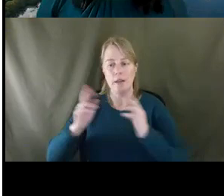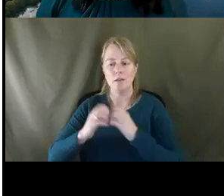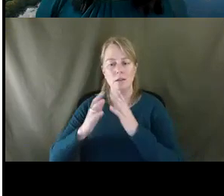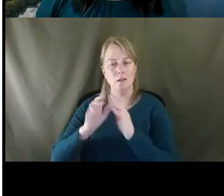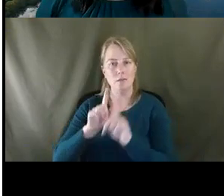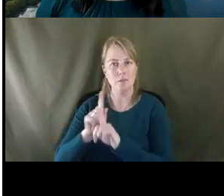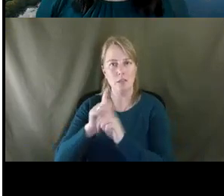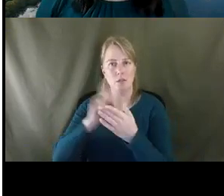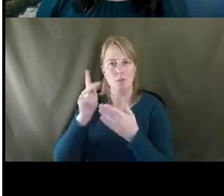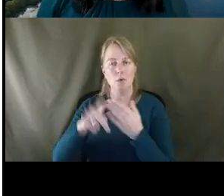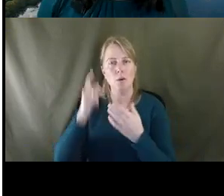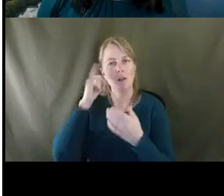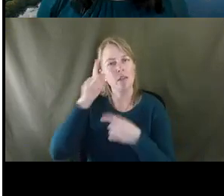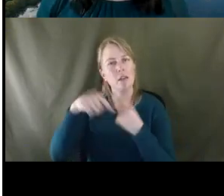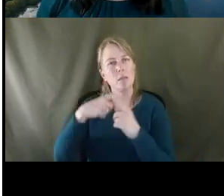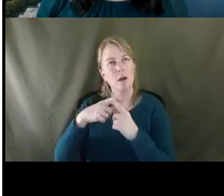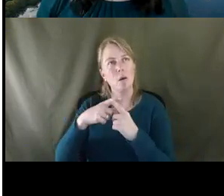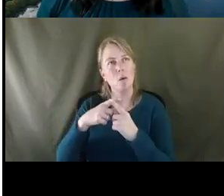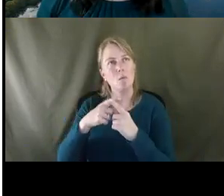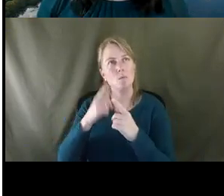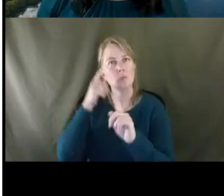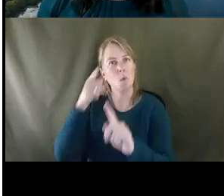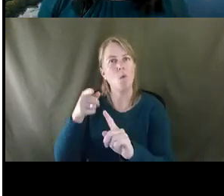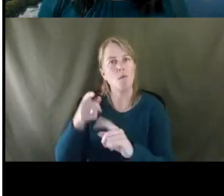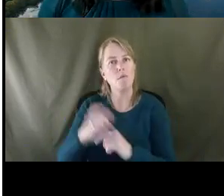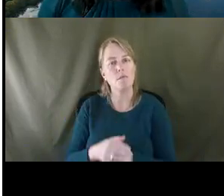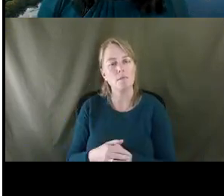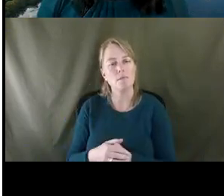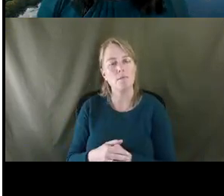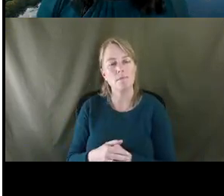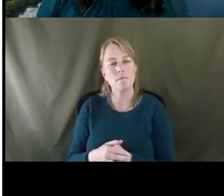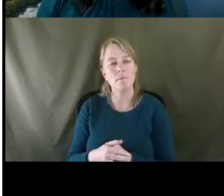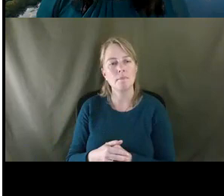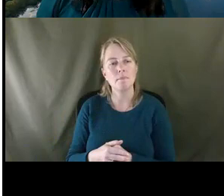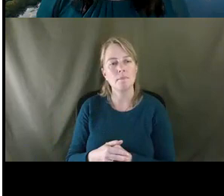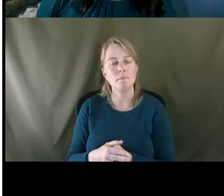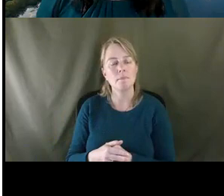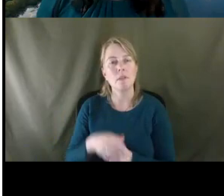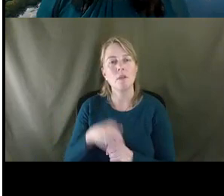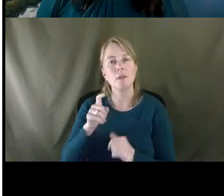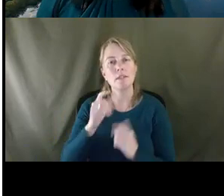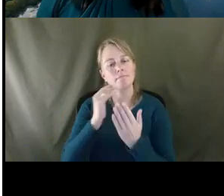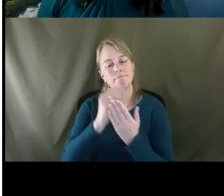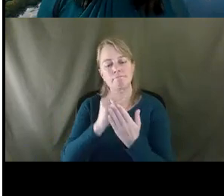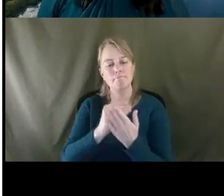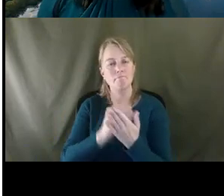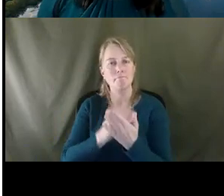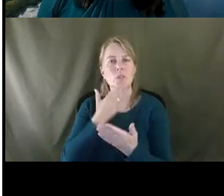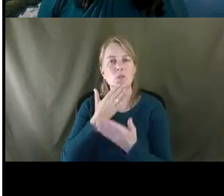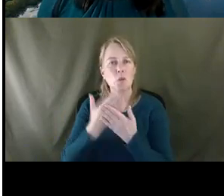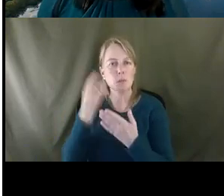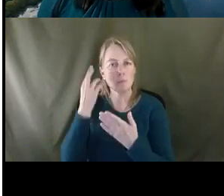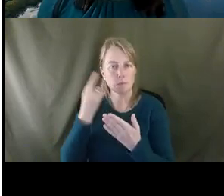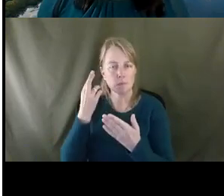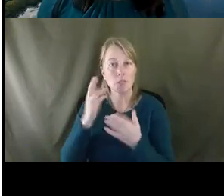mentorship program is to think about what you're trying to accomplish with this program. You must outline a compelling purpose so that your